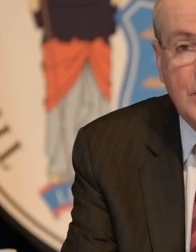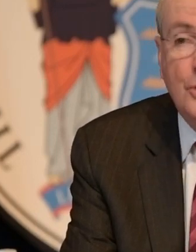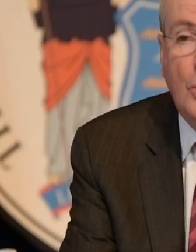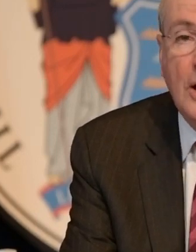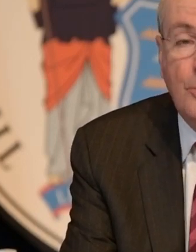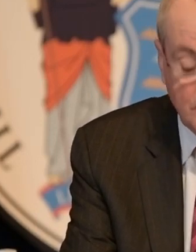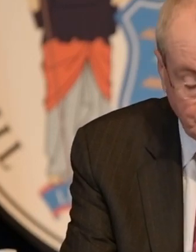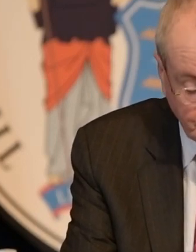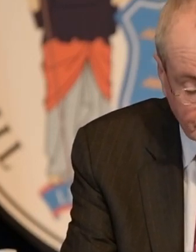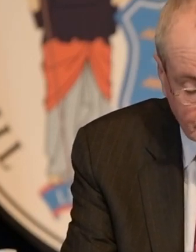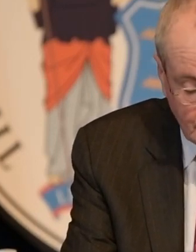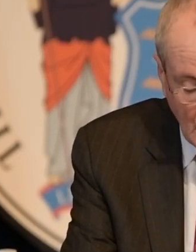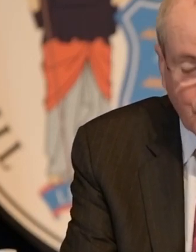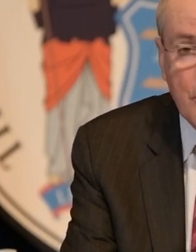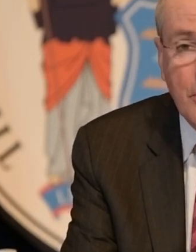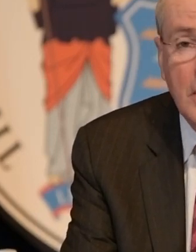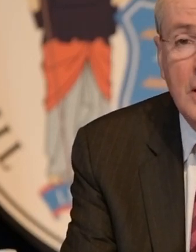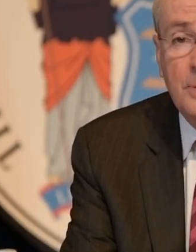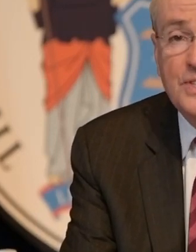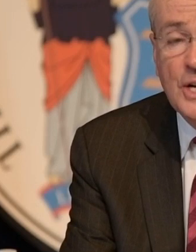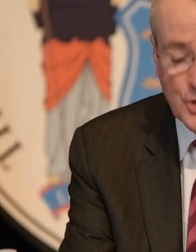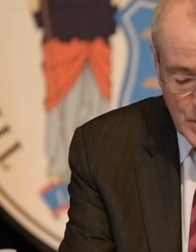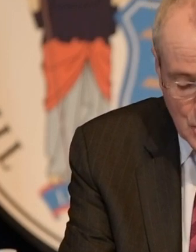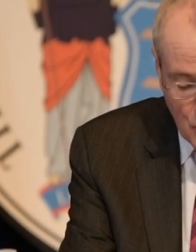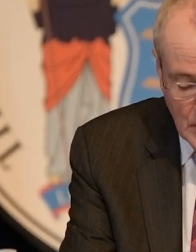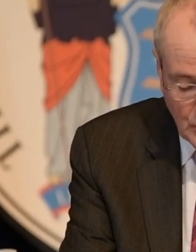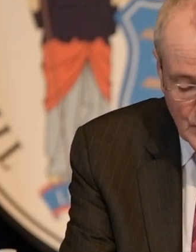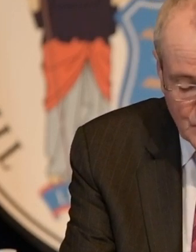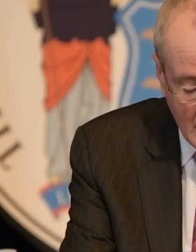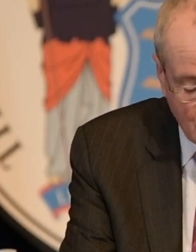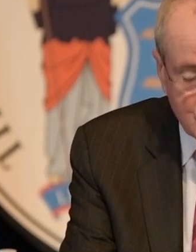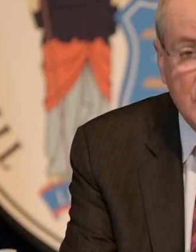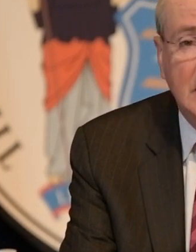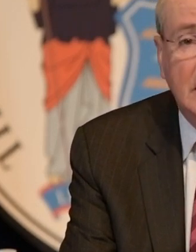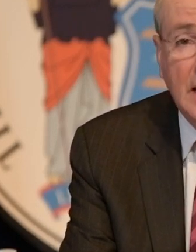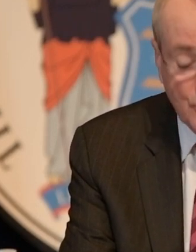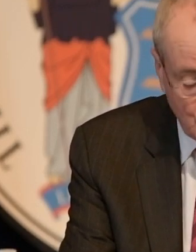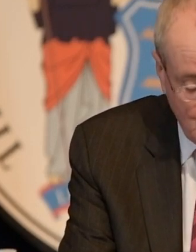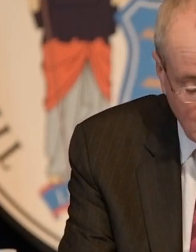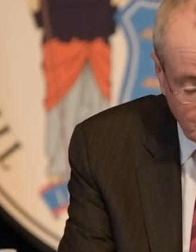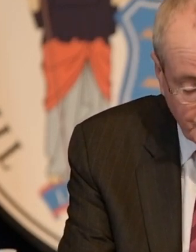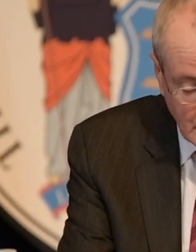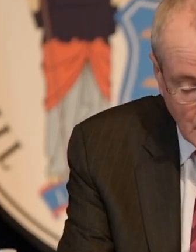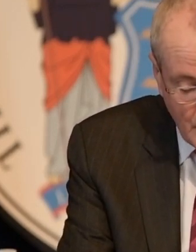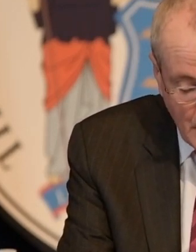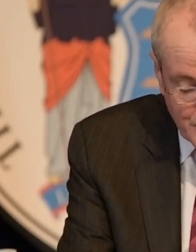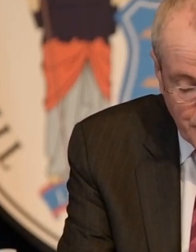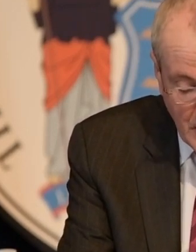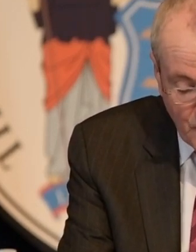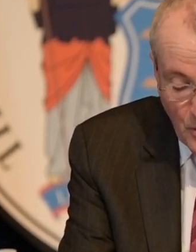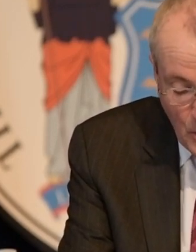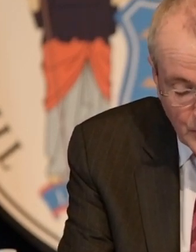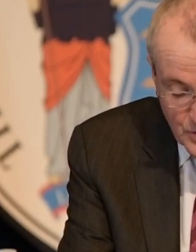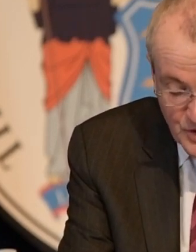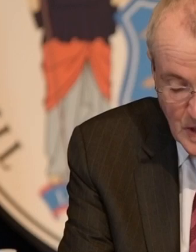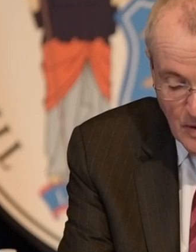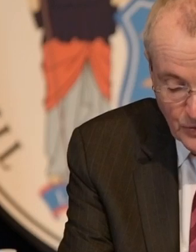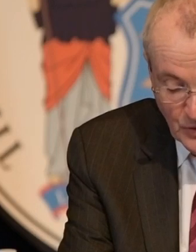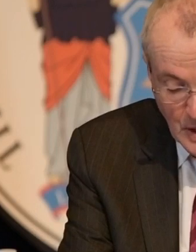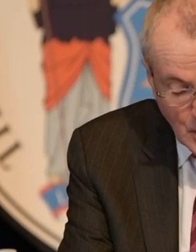when we do reopen, and for a potential recurrence of this virus later this year. We must prepare for all